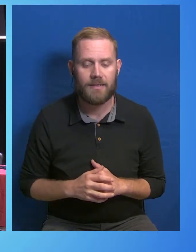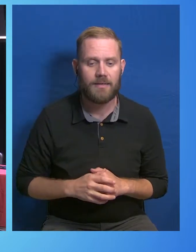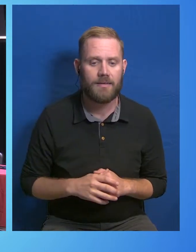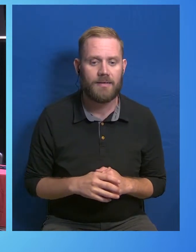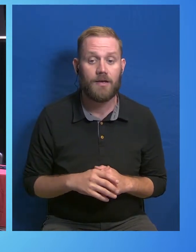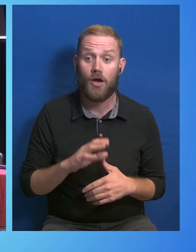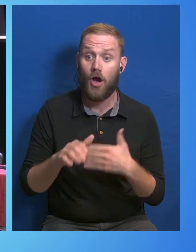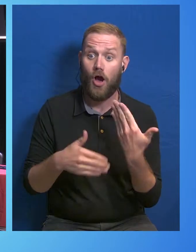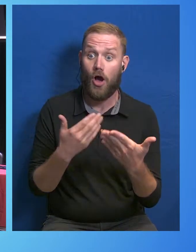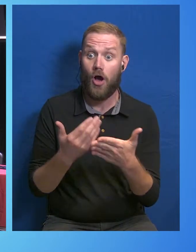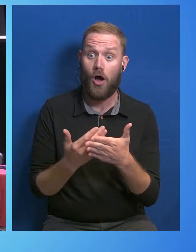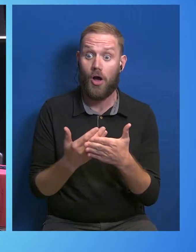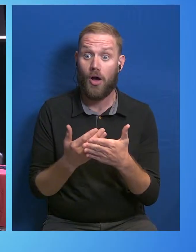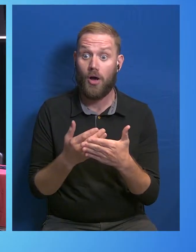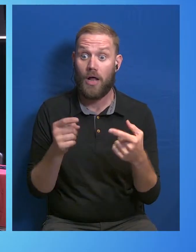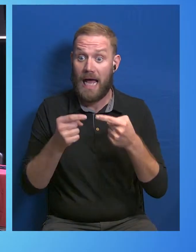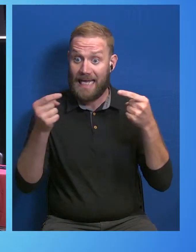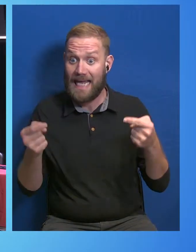All opposed?